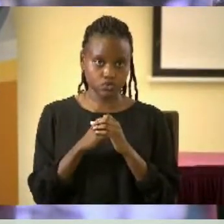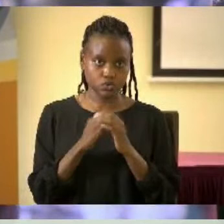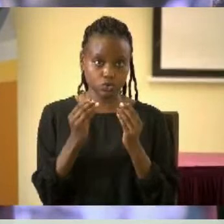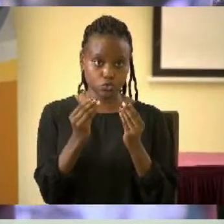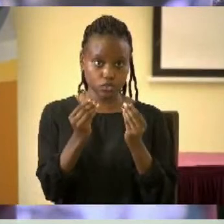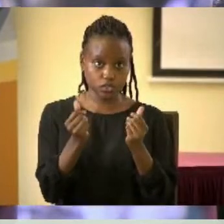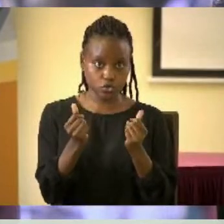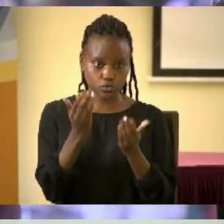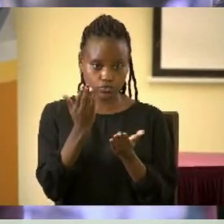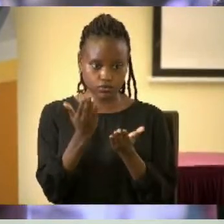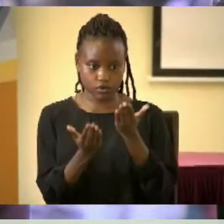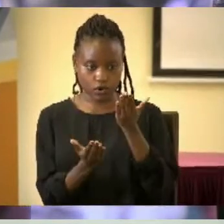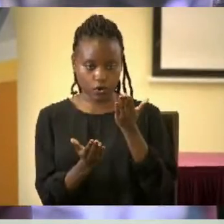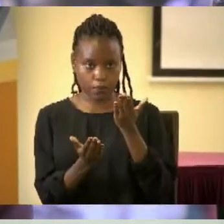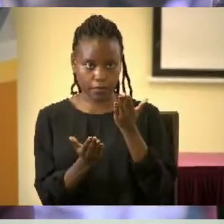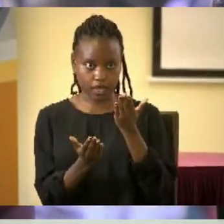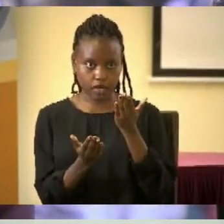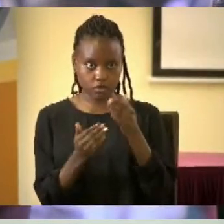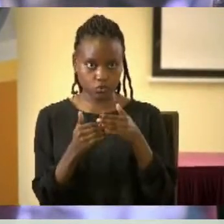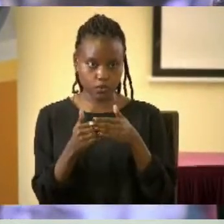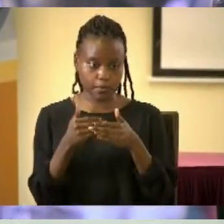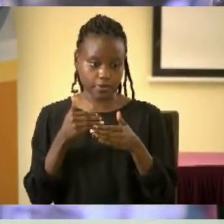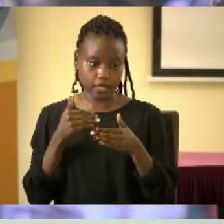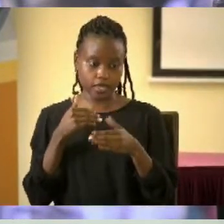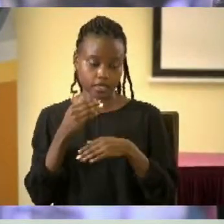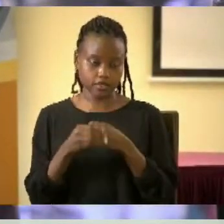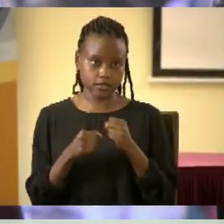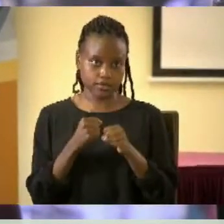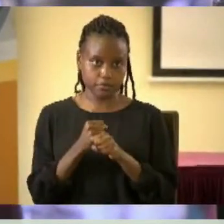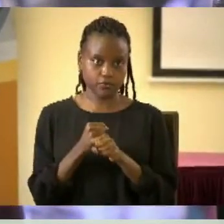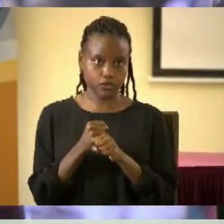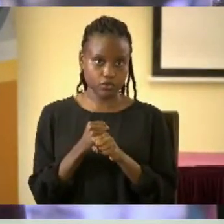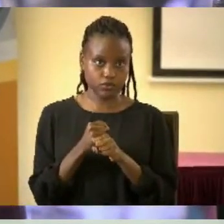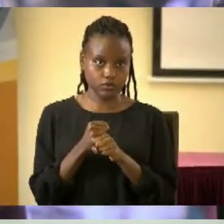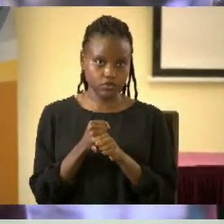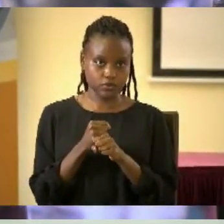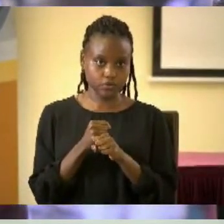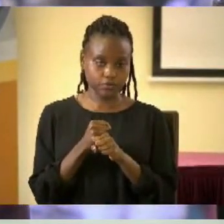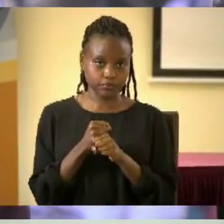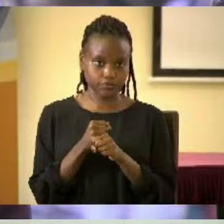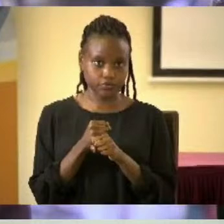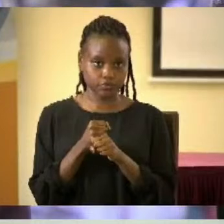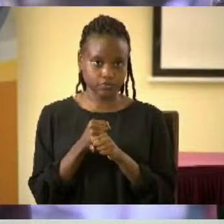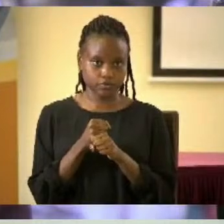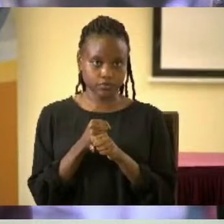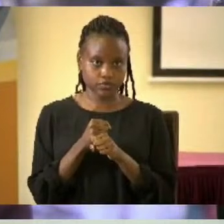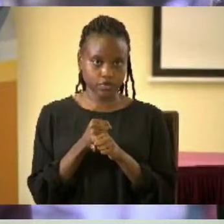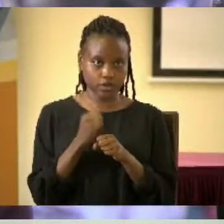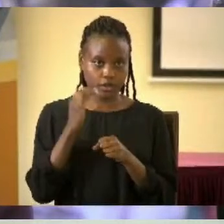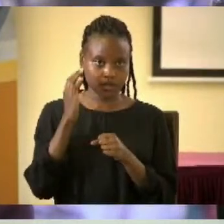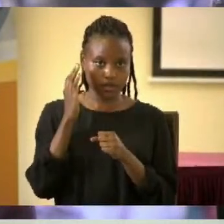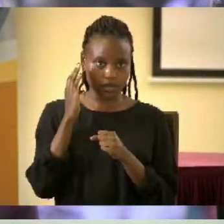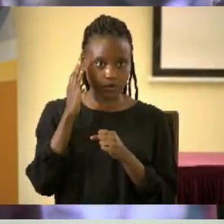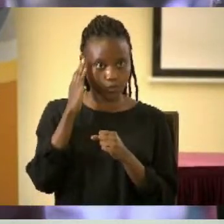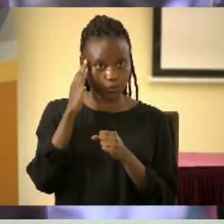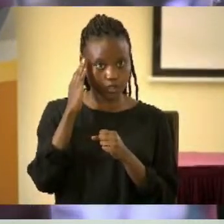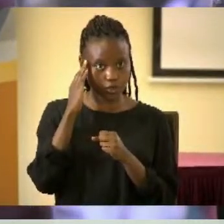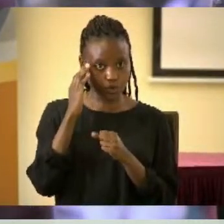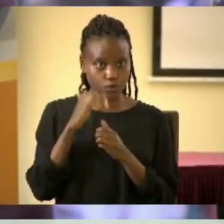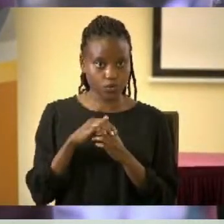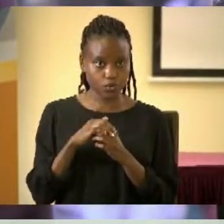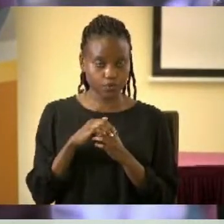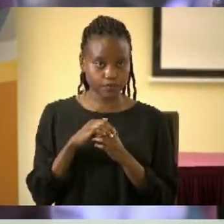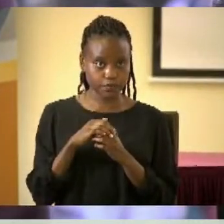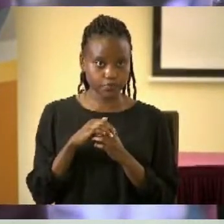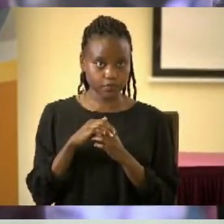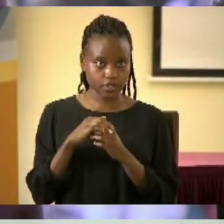resolve compared to the previous year. And we know that the backlog has